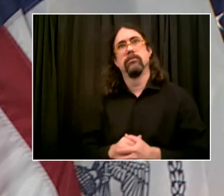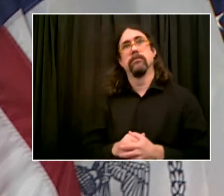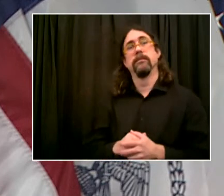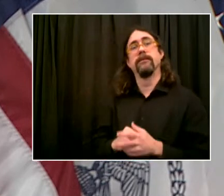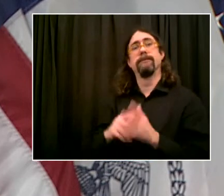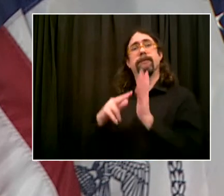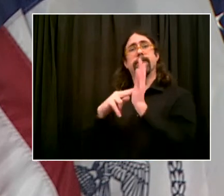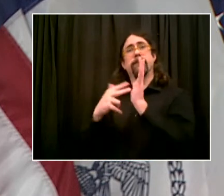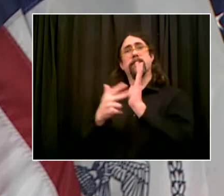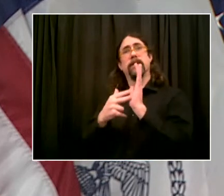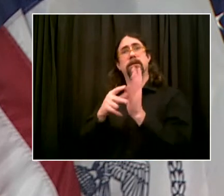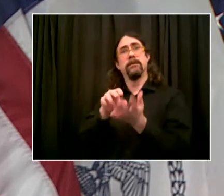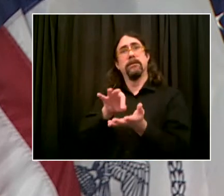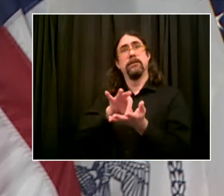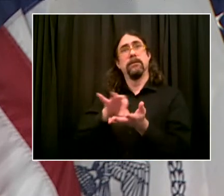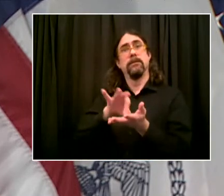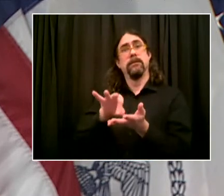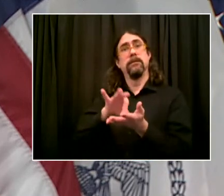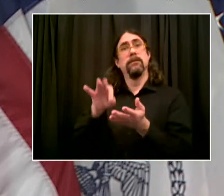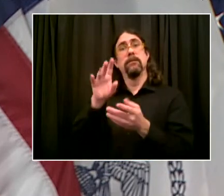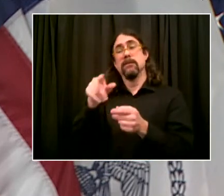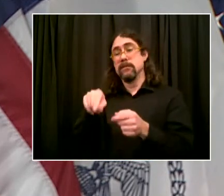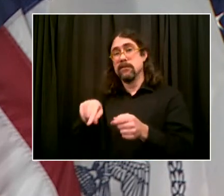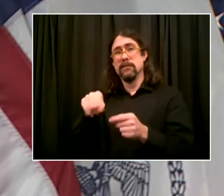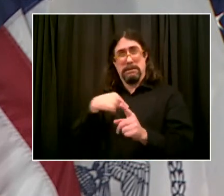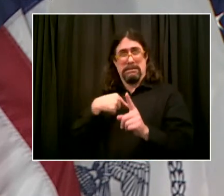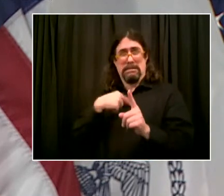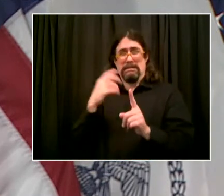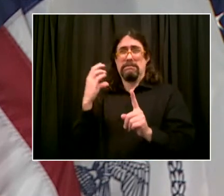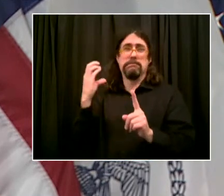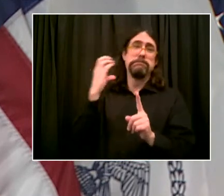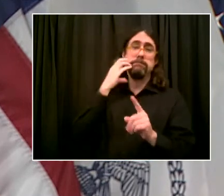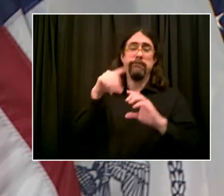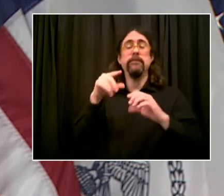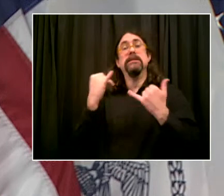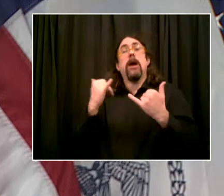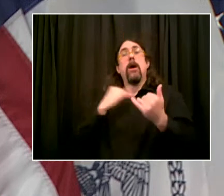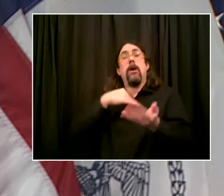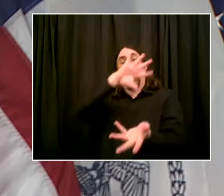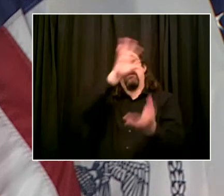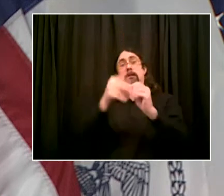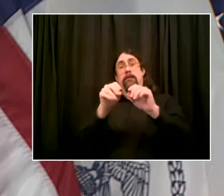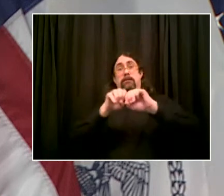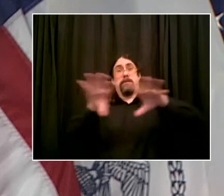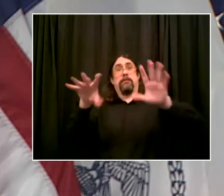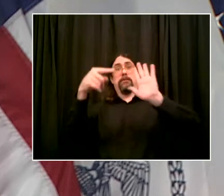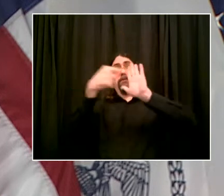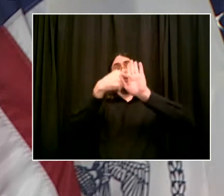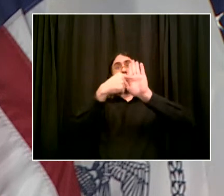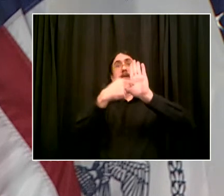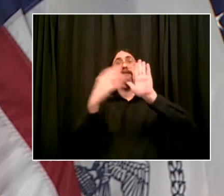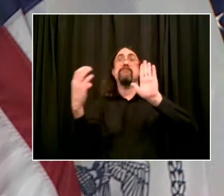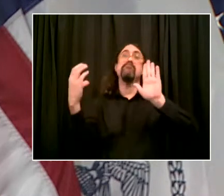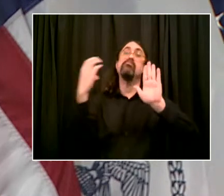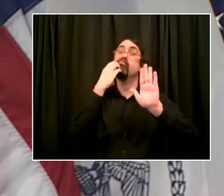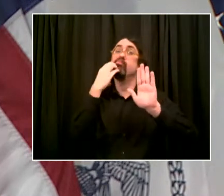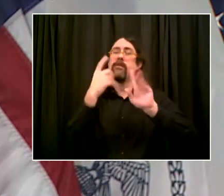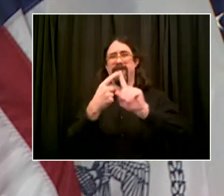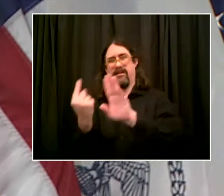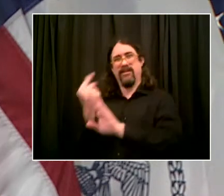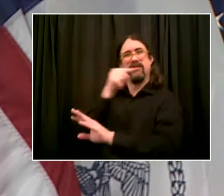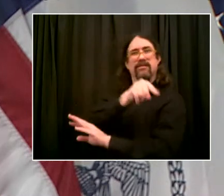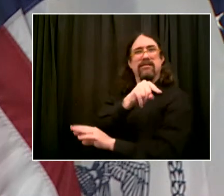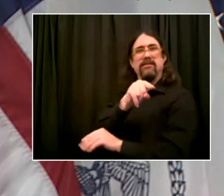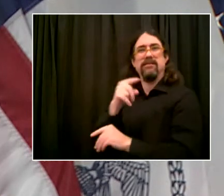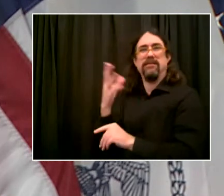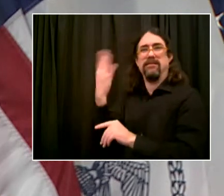We don't know enough about what amount is just individuals from the suburbs who came into a New York City institution, and we need to know